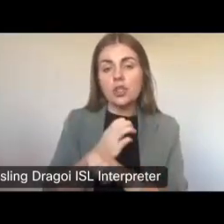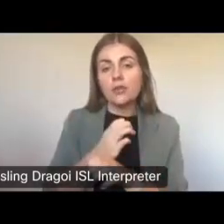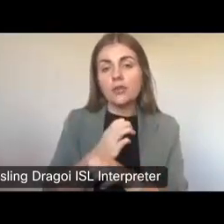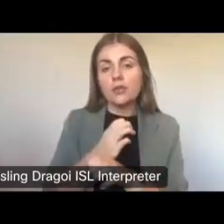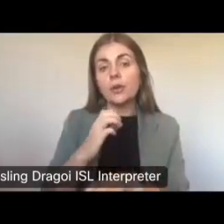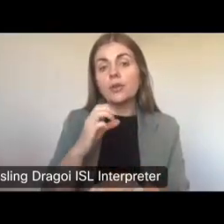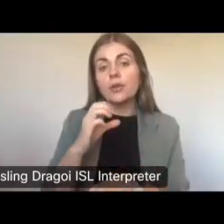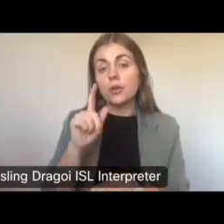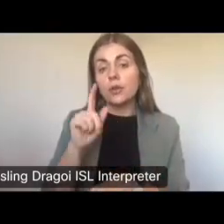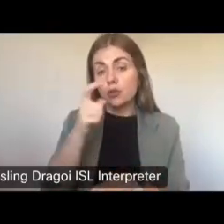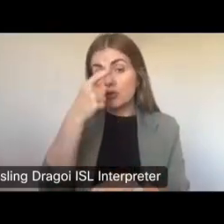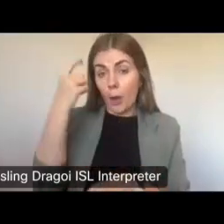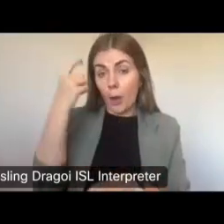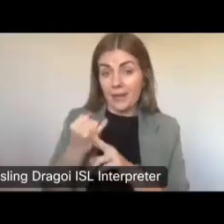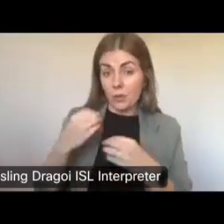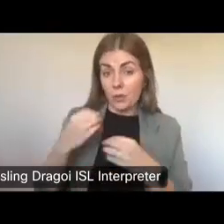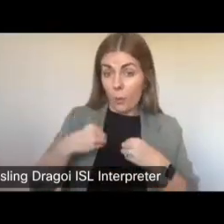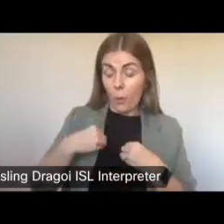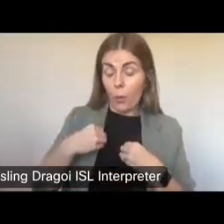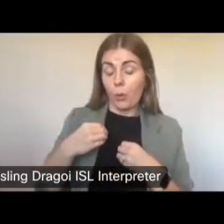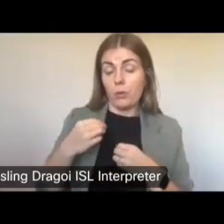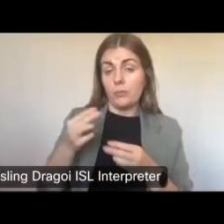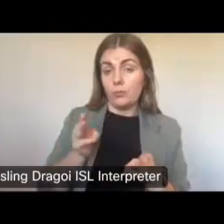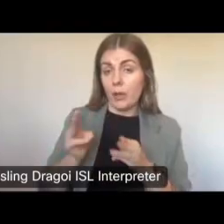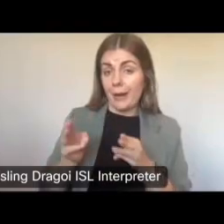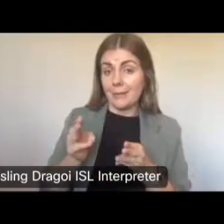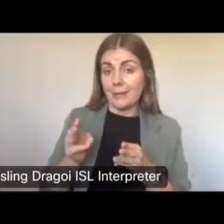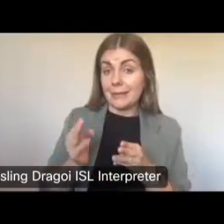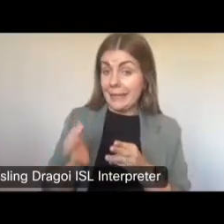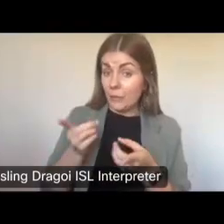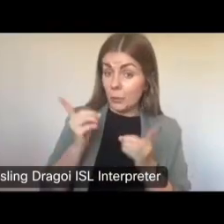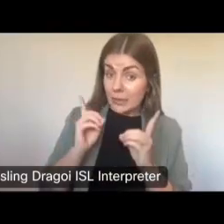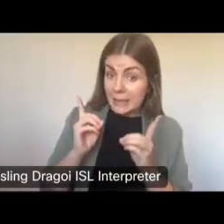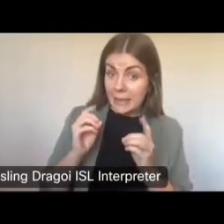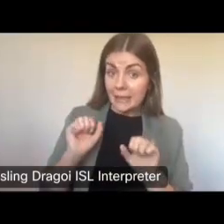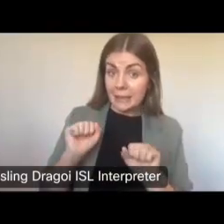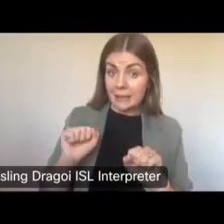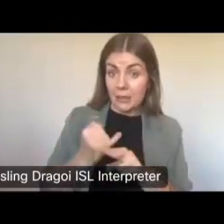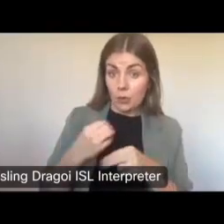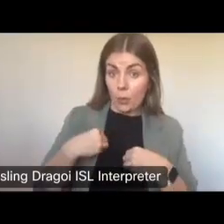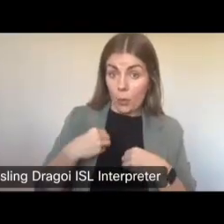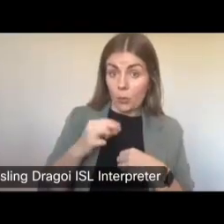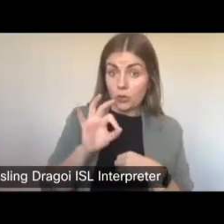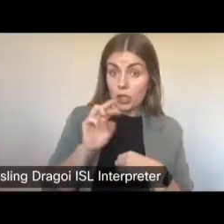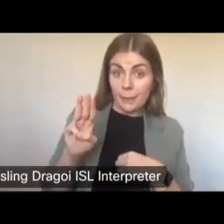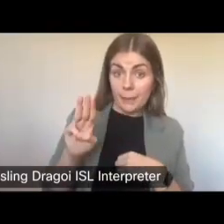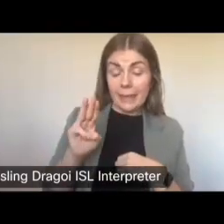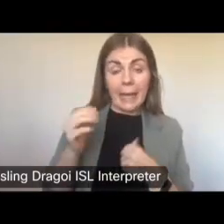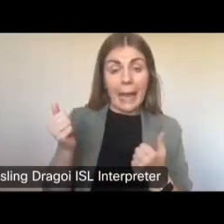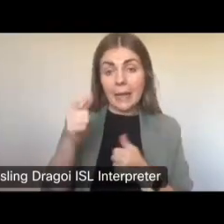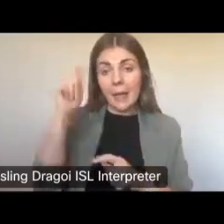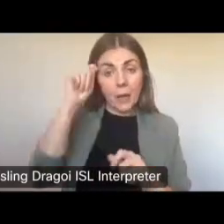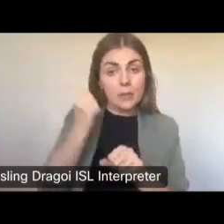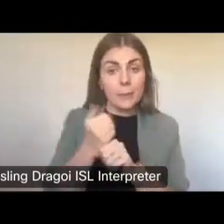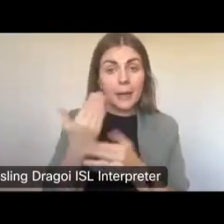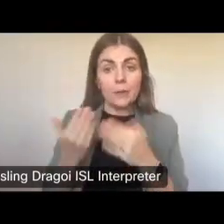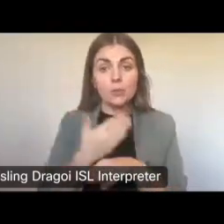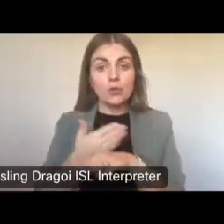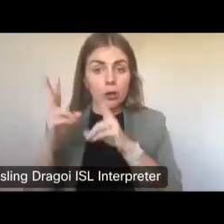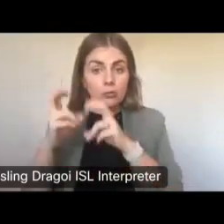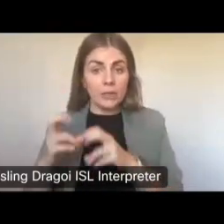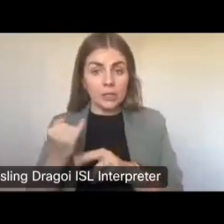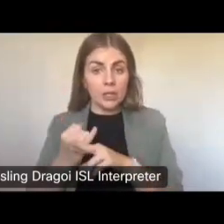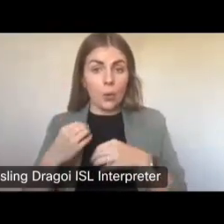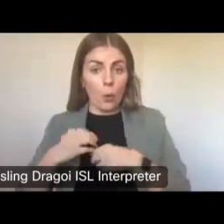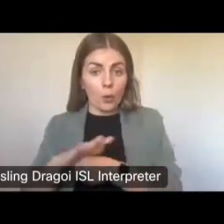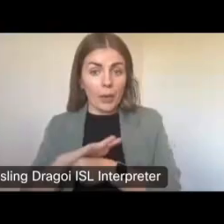own practice, and if you did, have you any recommendations or thoughts how to go about it? She's quite interested in the area herself. What I say